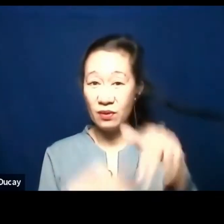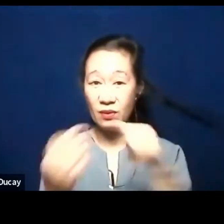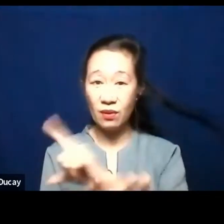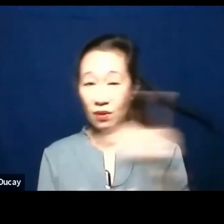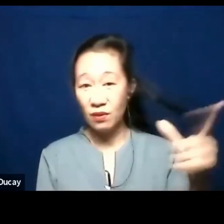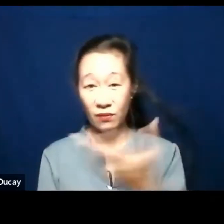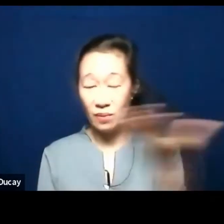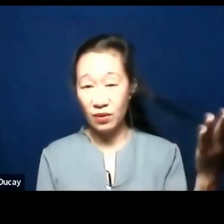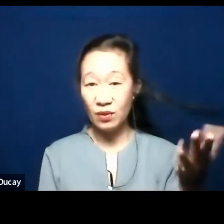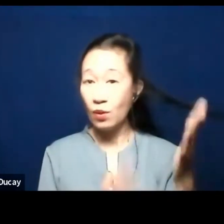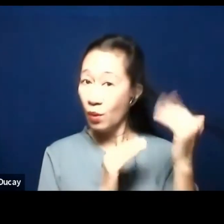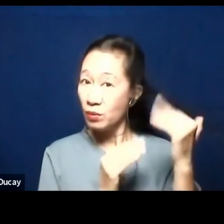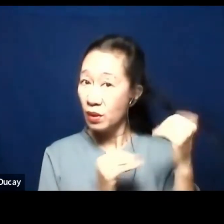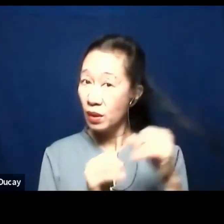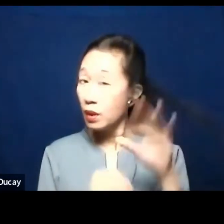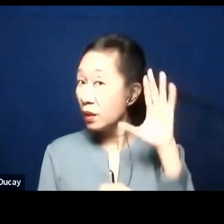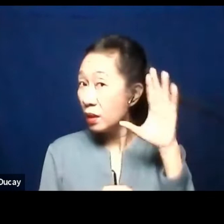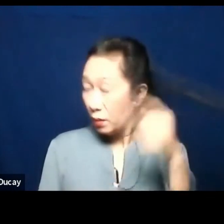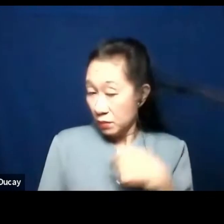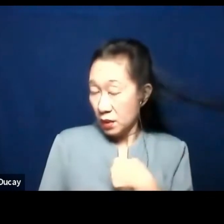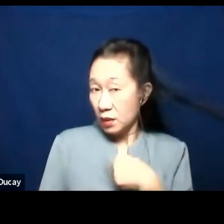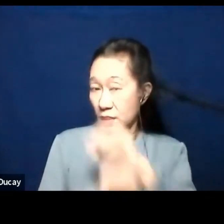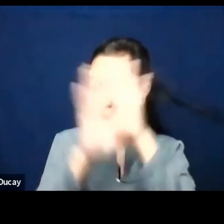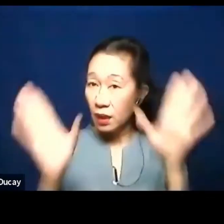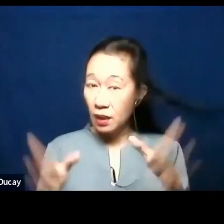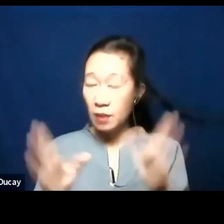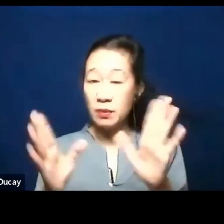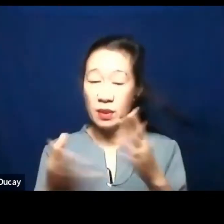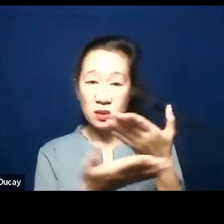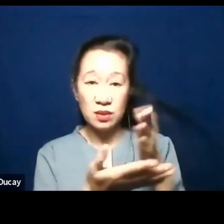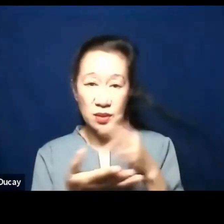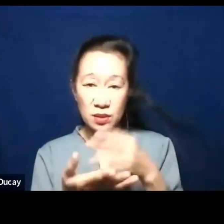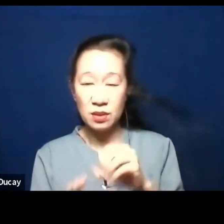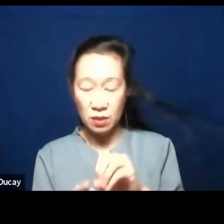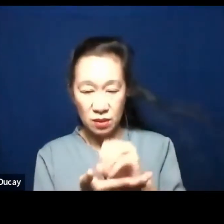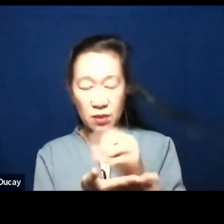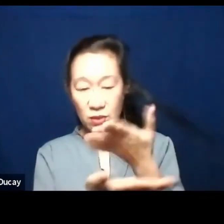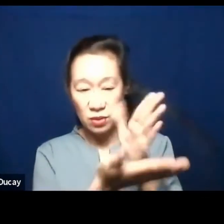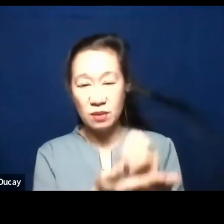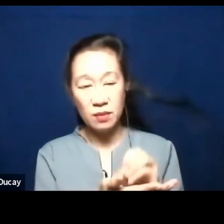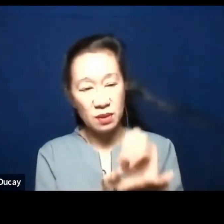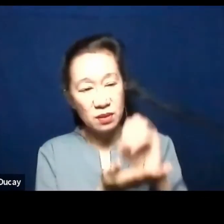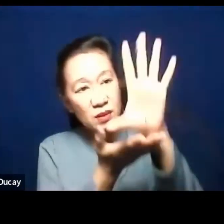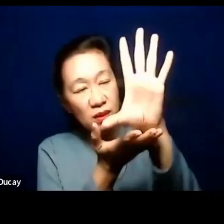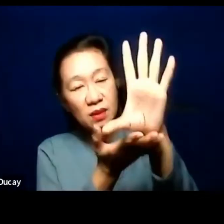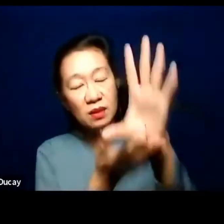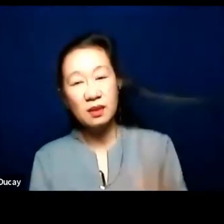hope you can hear me clearly. Okay, let me just share my screen.